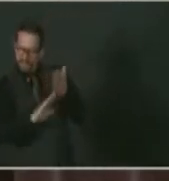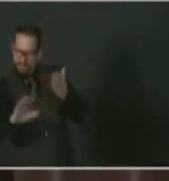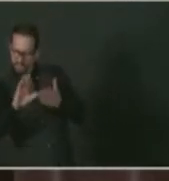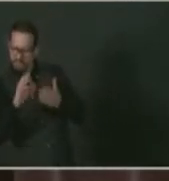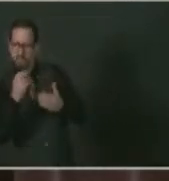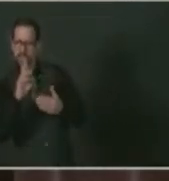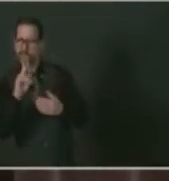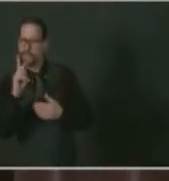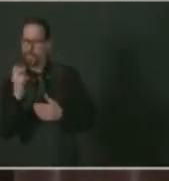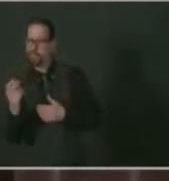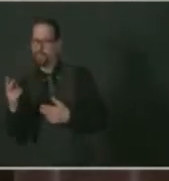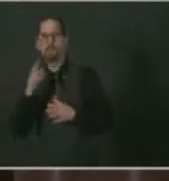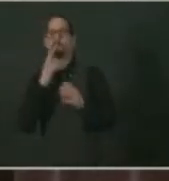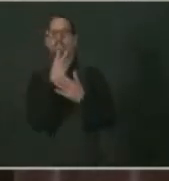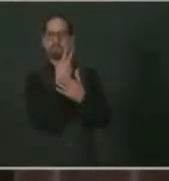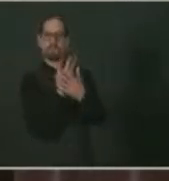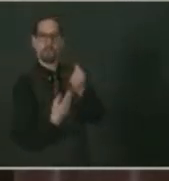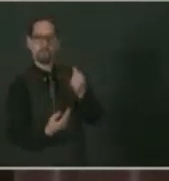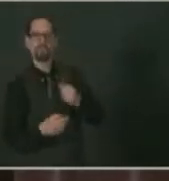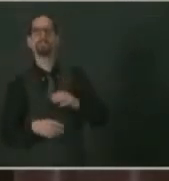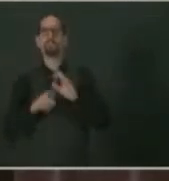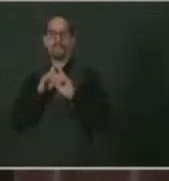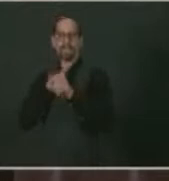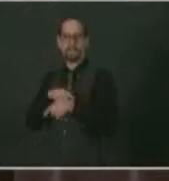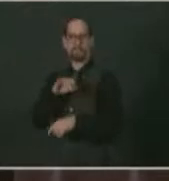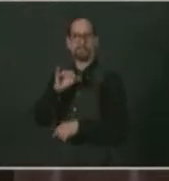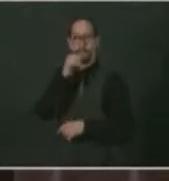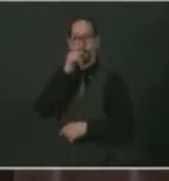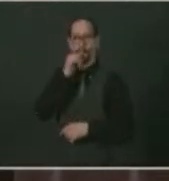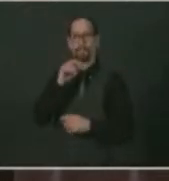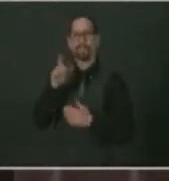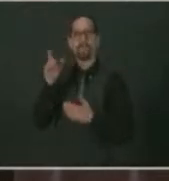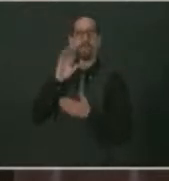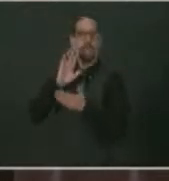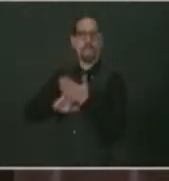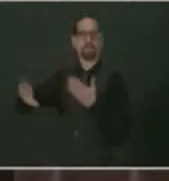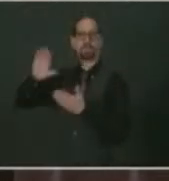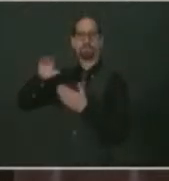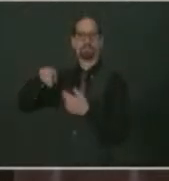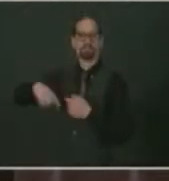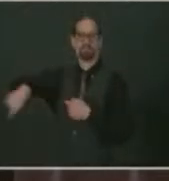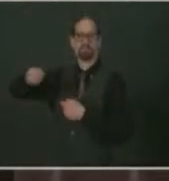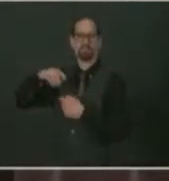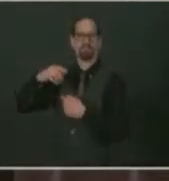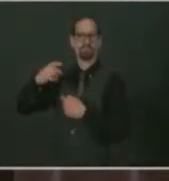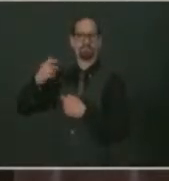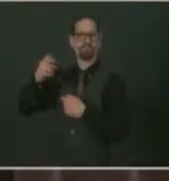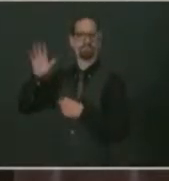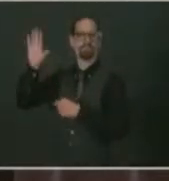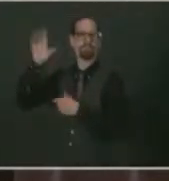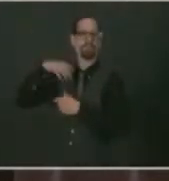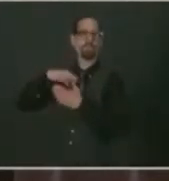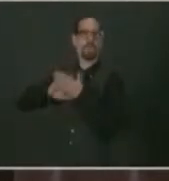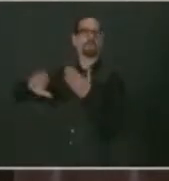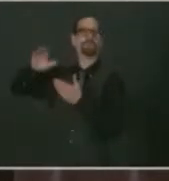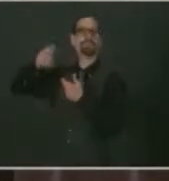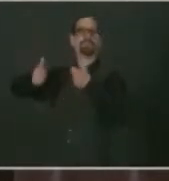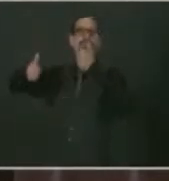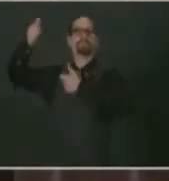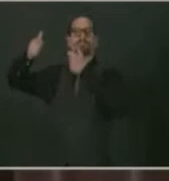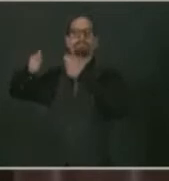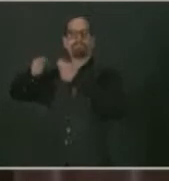the collegiate authorities in the best way to approach it. For K through 12, we have in